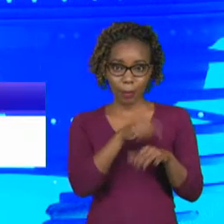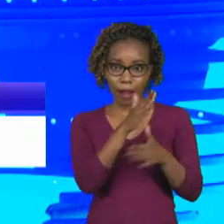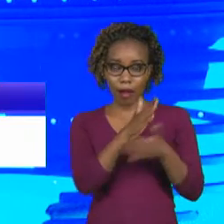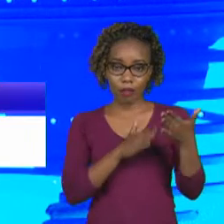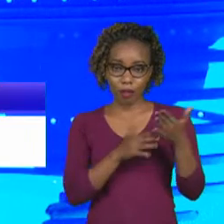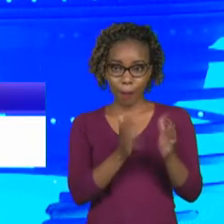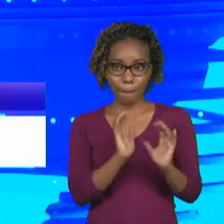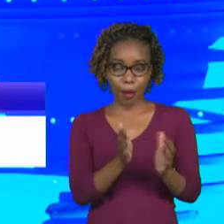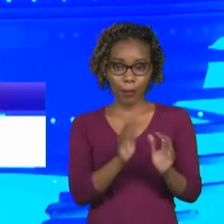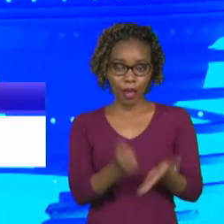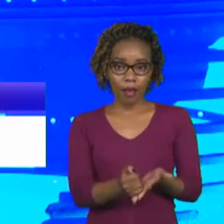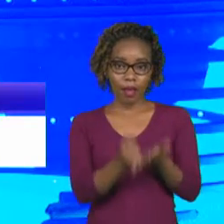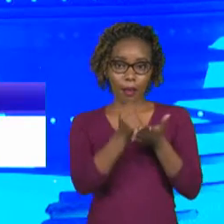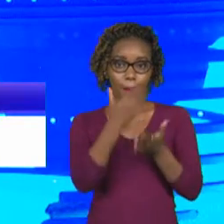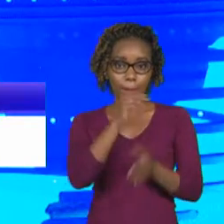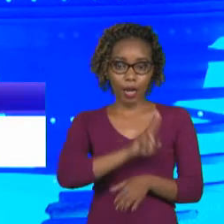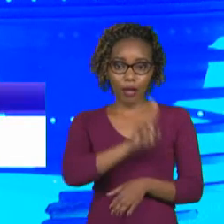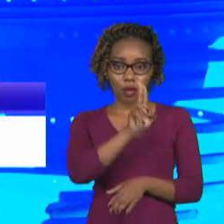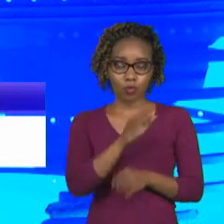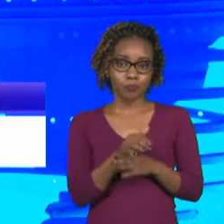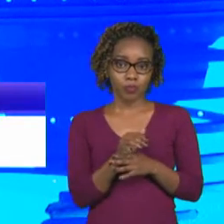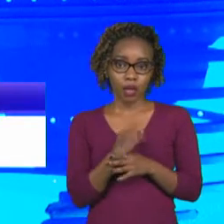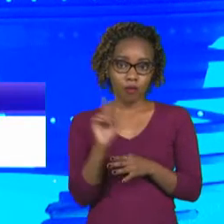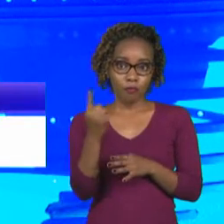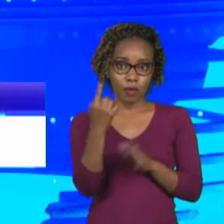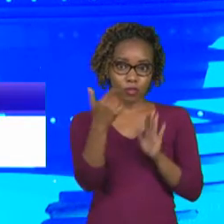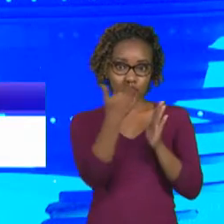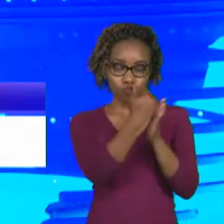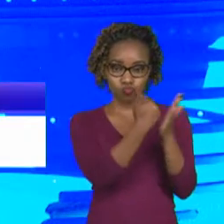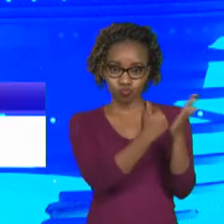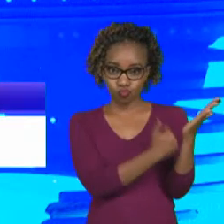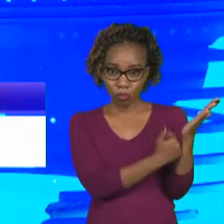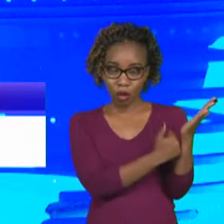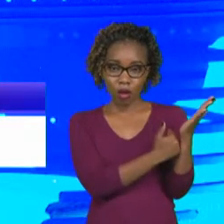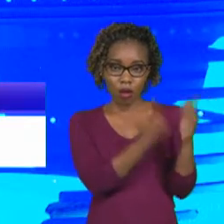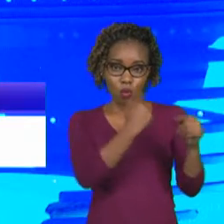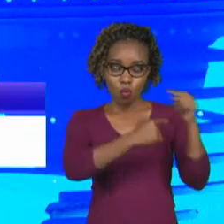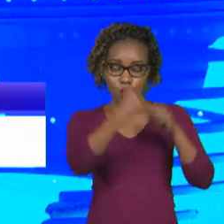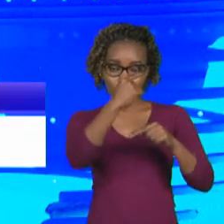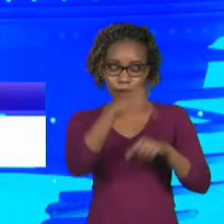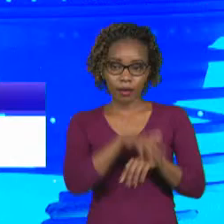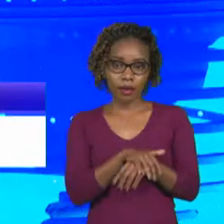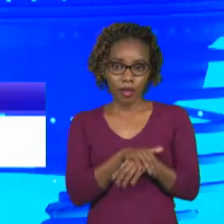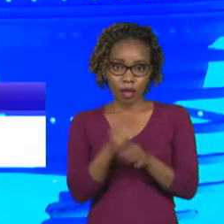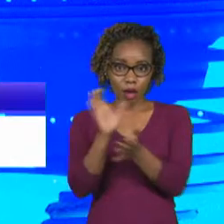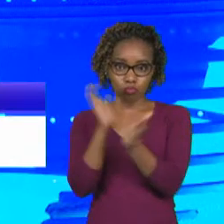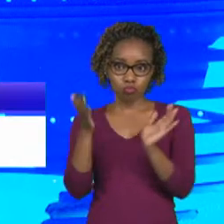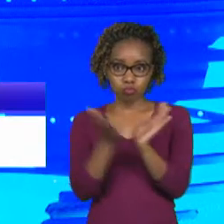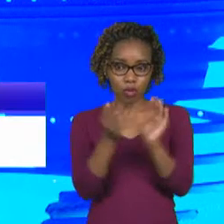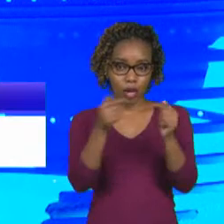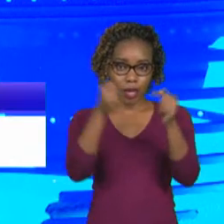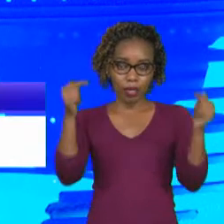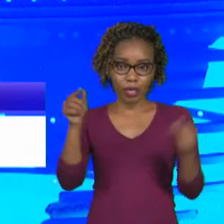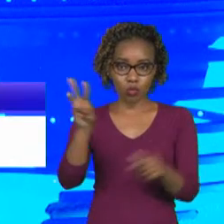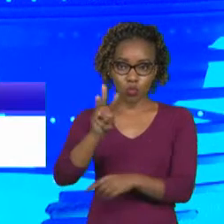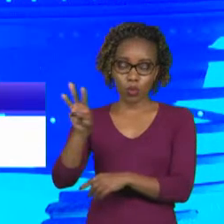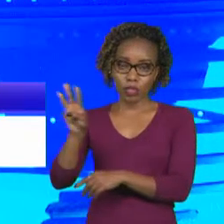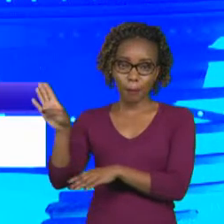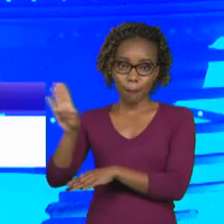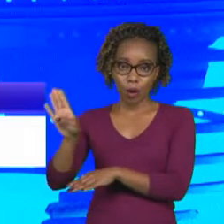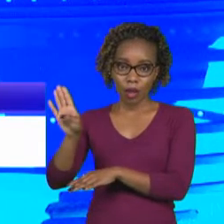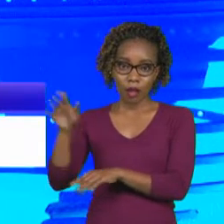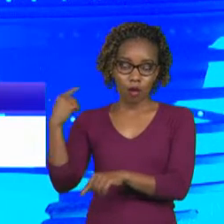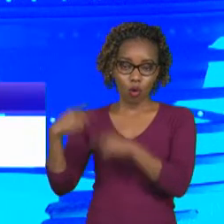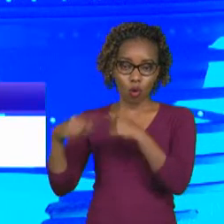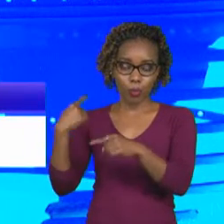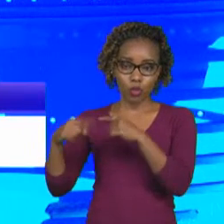penalty, steered Manchester United to their first Premier League victory of the season at Old Trafford against West Brom Albion in an encounter